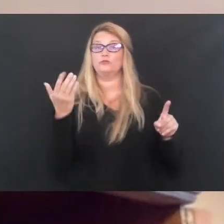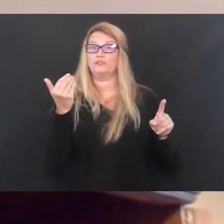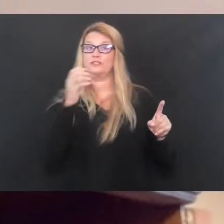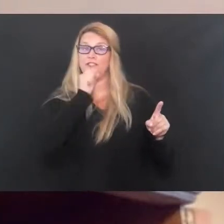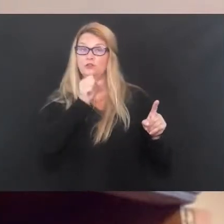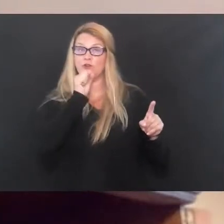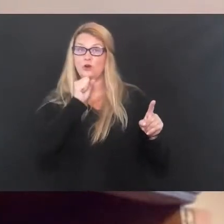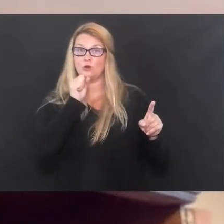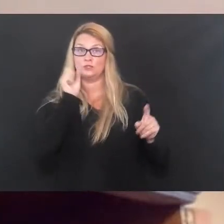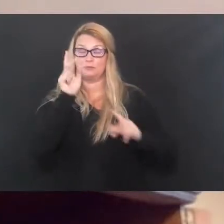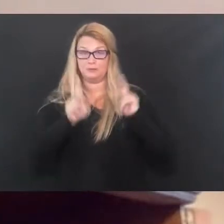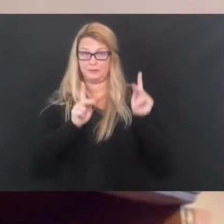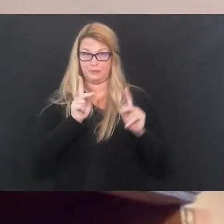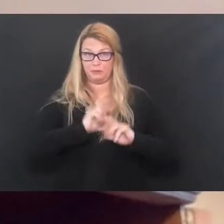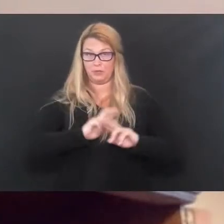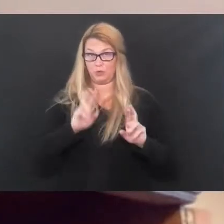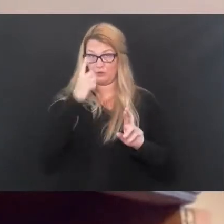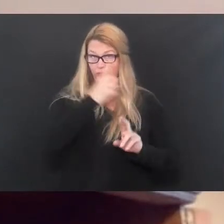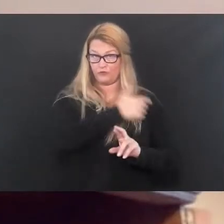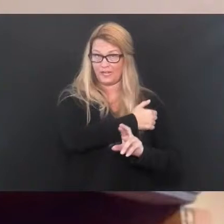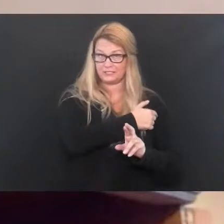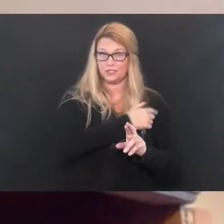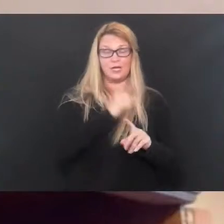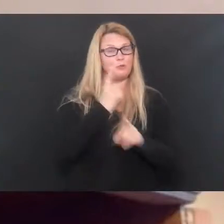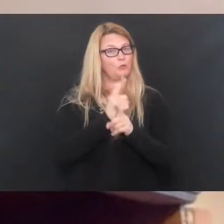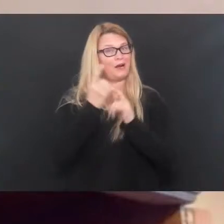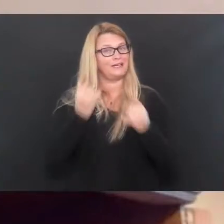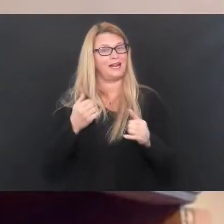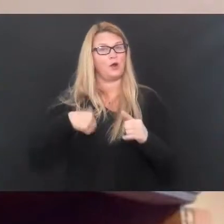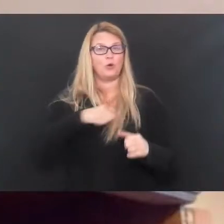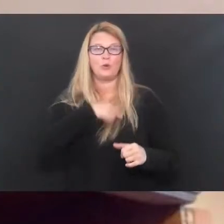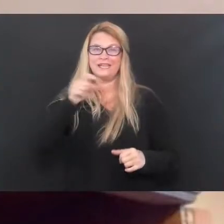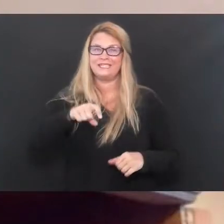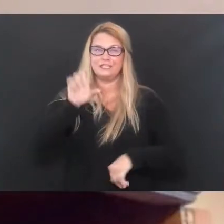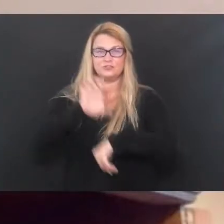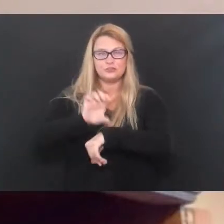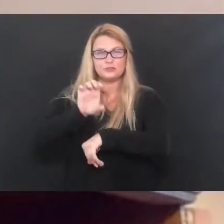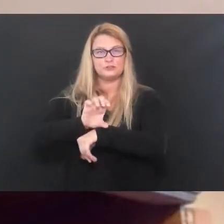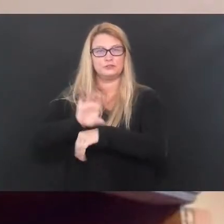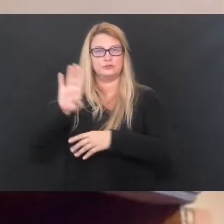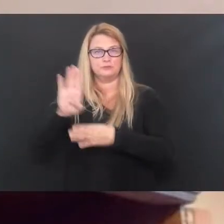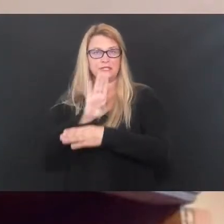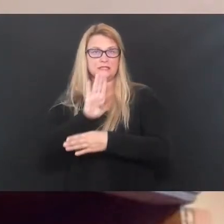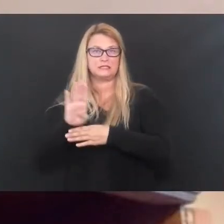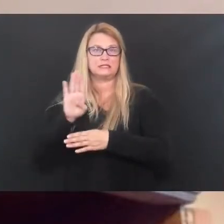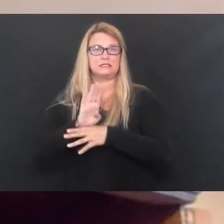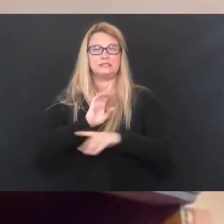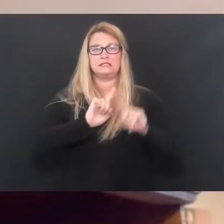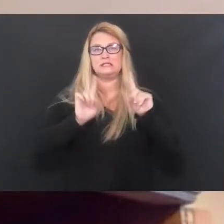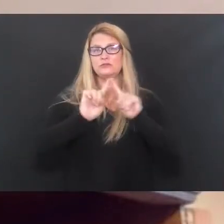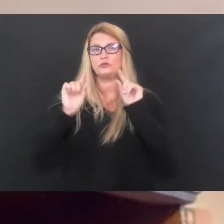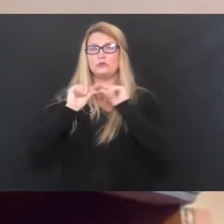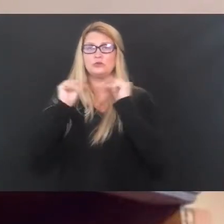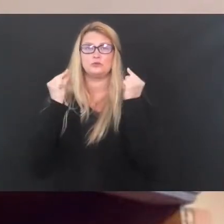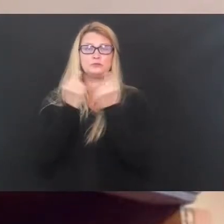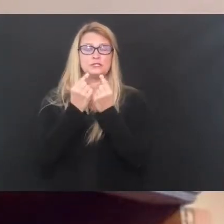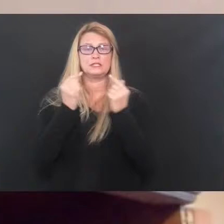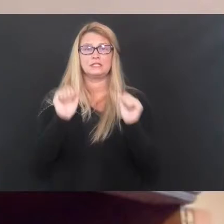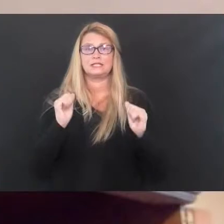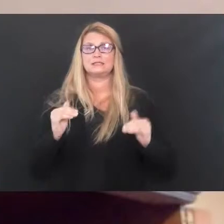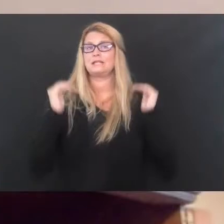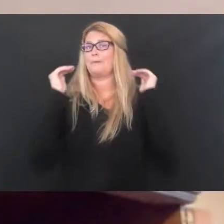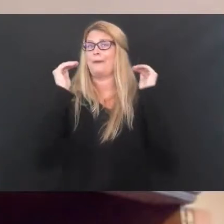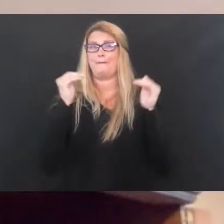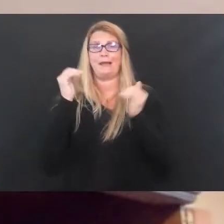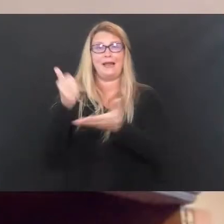Governor pointed out, we need everybody to step up. Churches, businesses, civic groups, anybody that can help